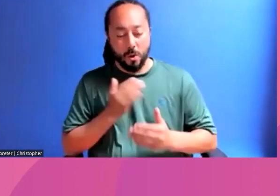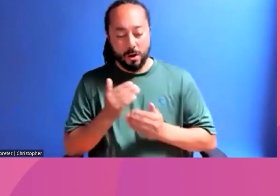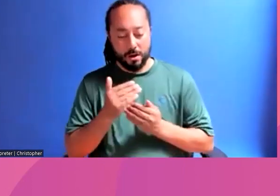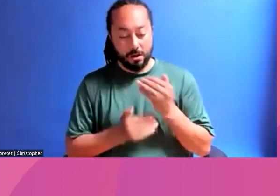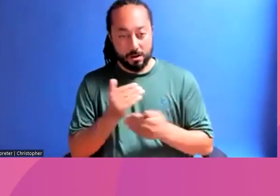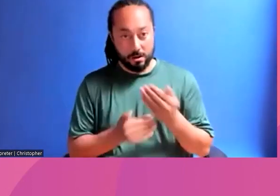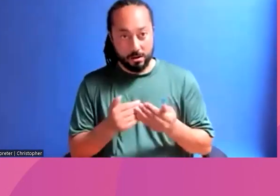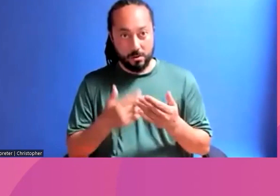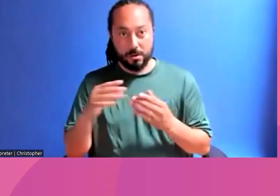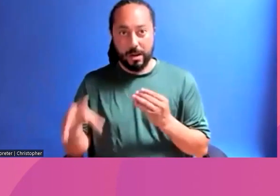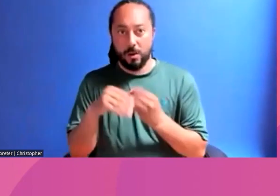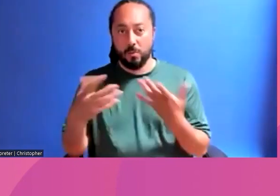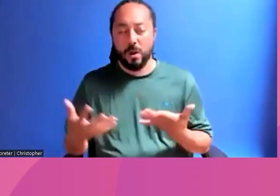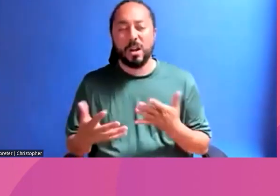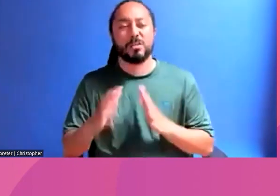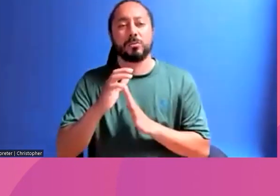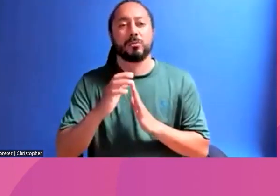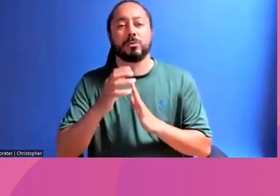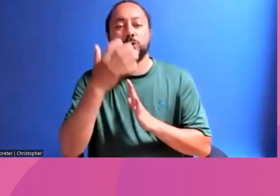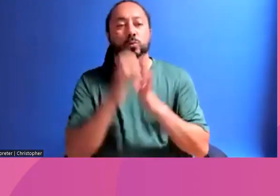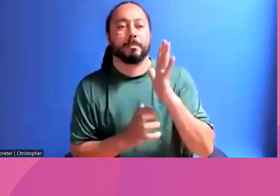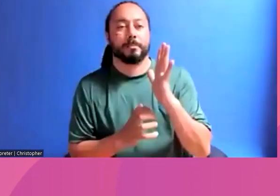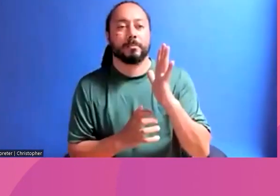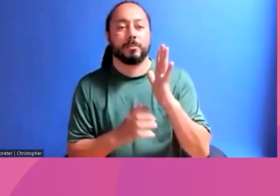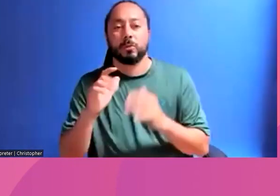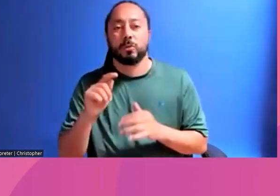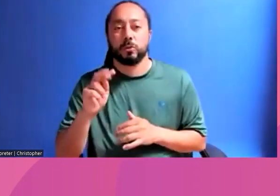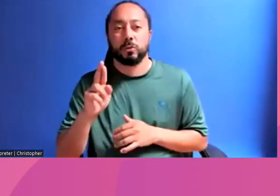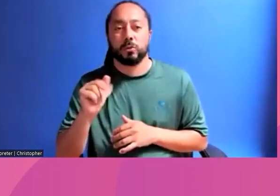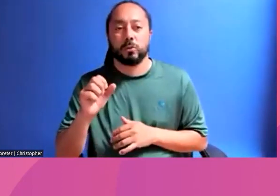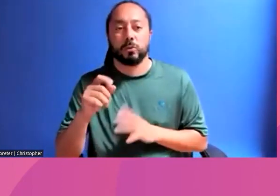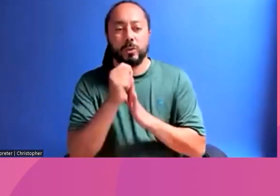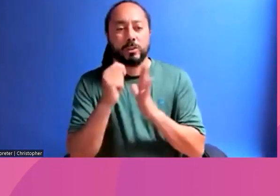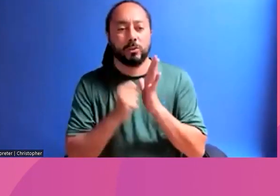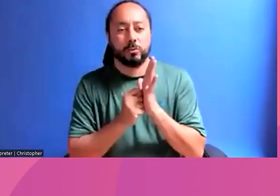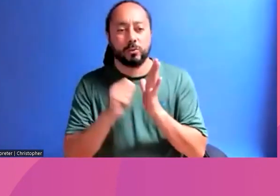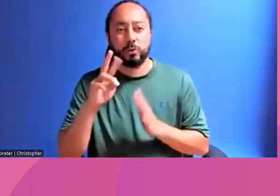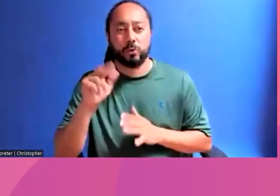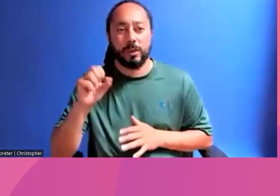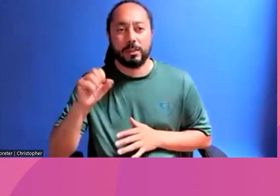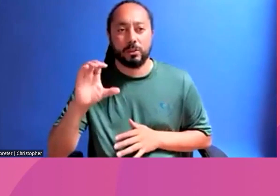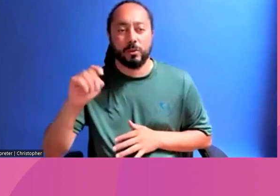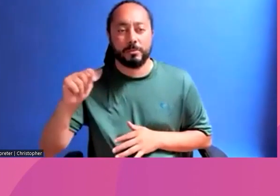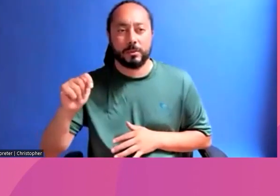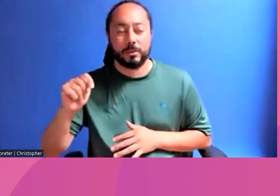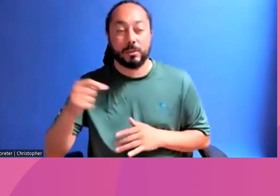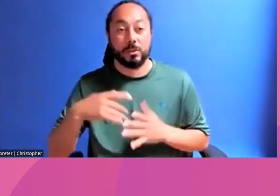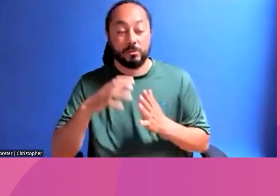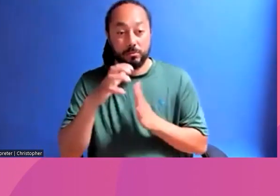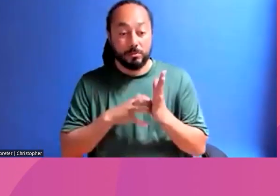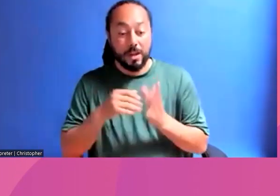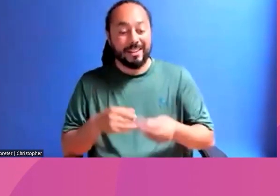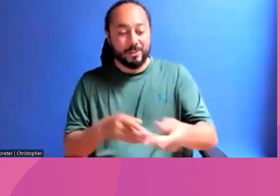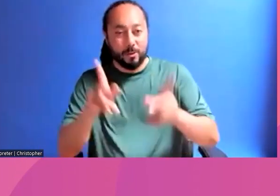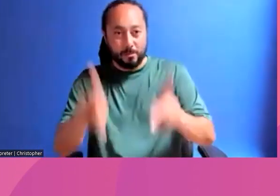the transcripts available to the participant so that they can let us know if if